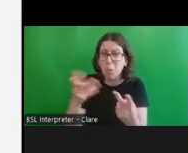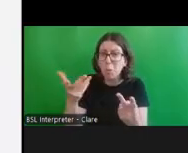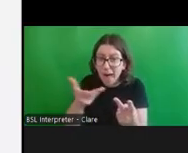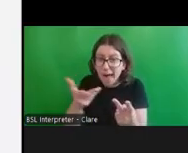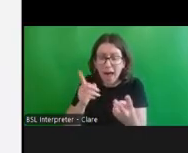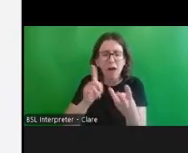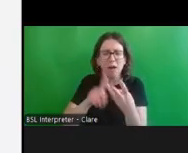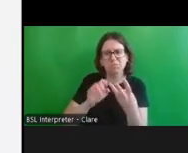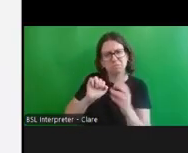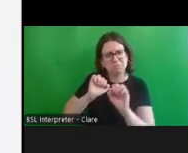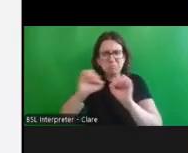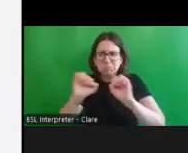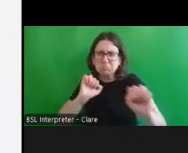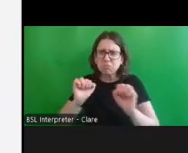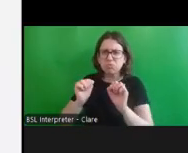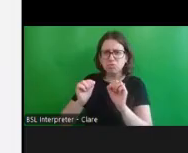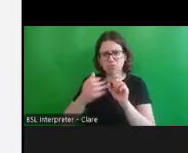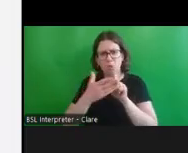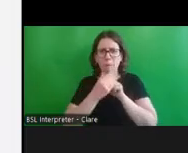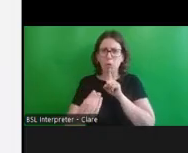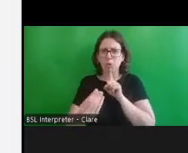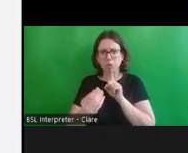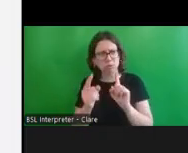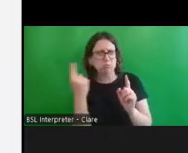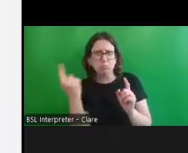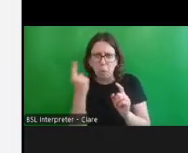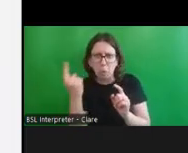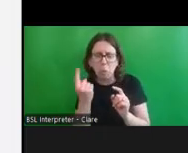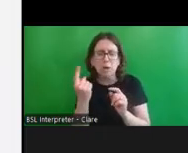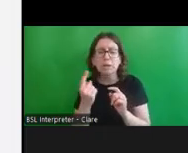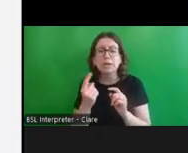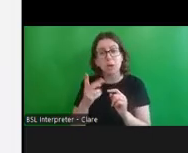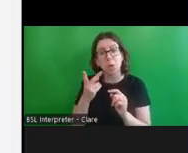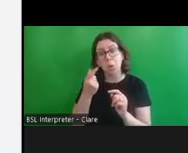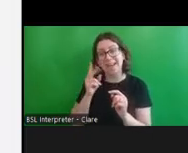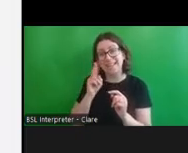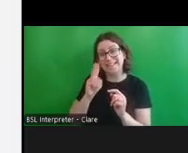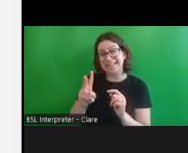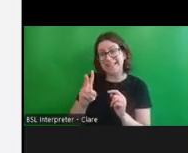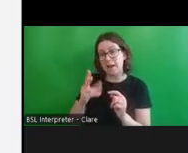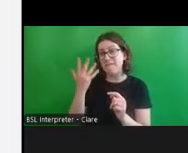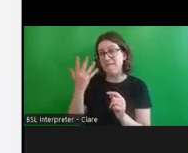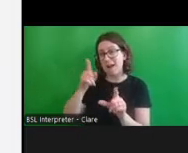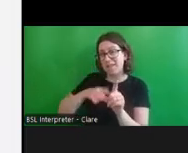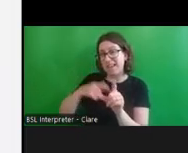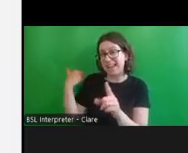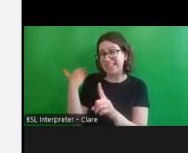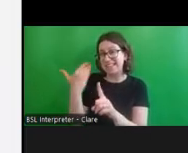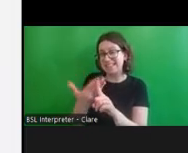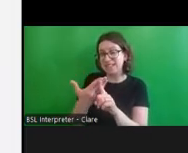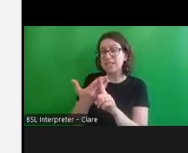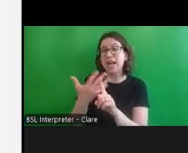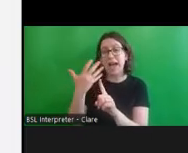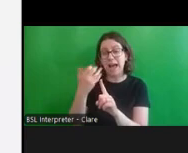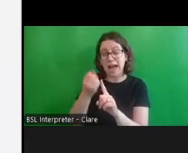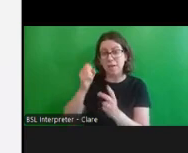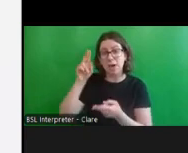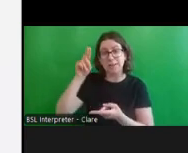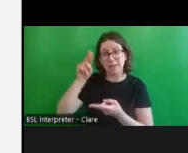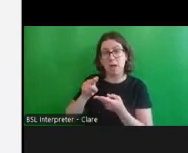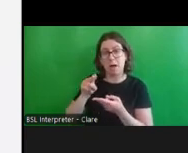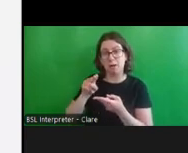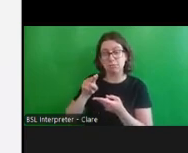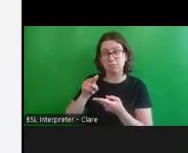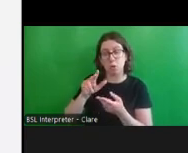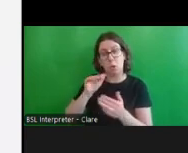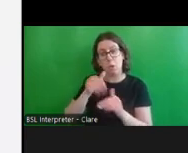who are their role models. And what you can see is that over the last 5 years, we've had a consistent decline, the one David mentioned, in